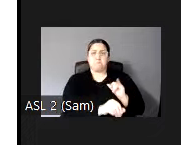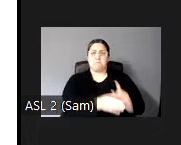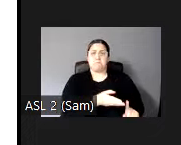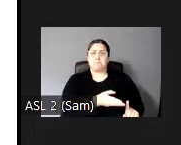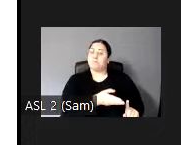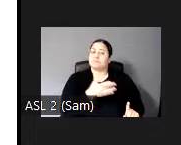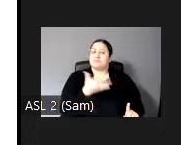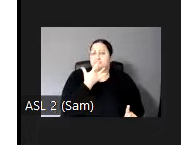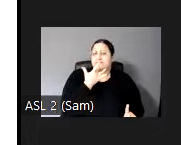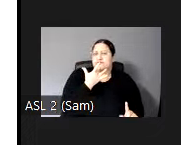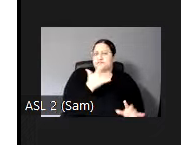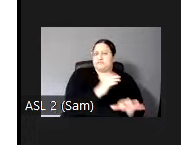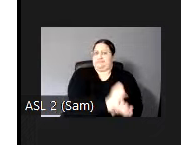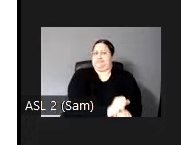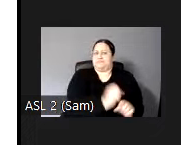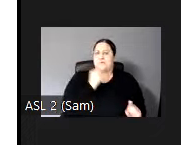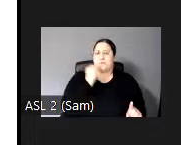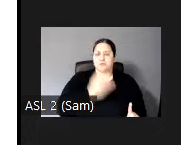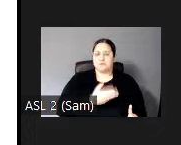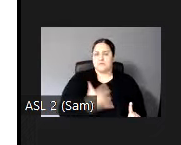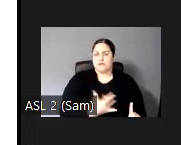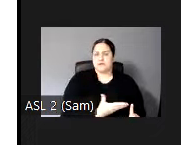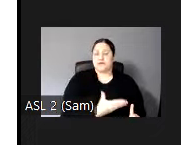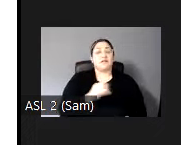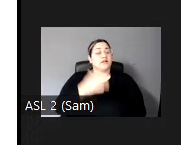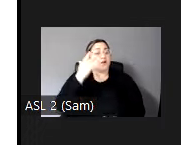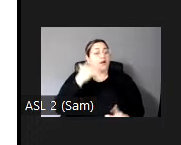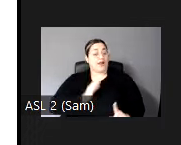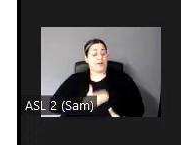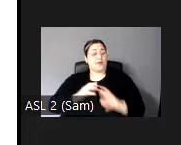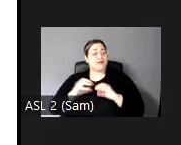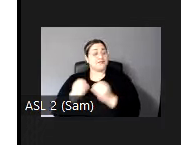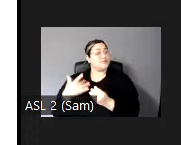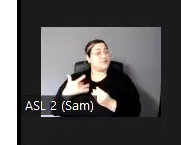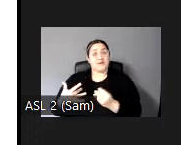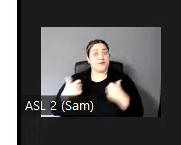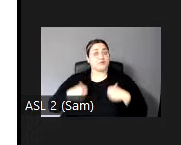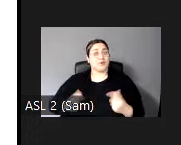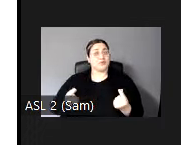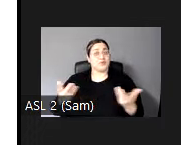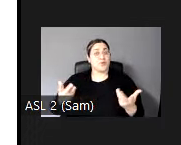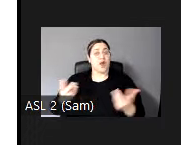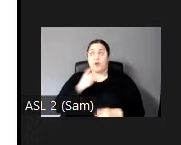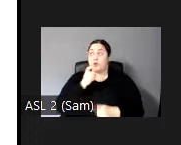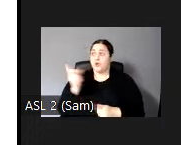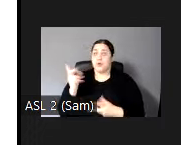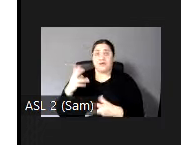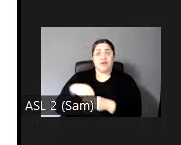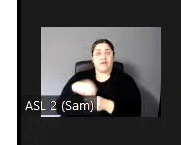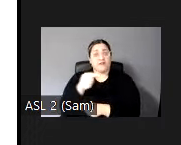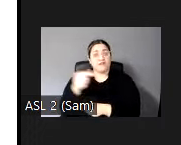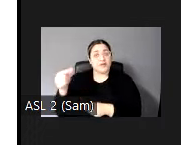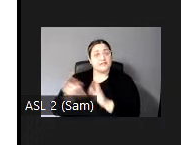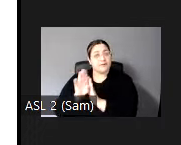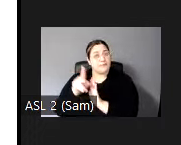Society is really try to equip policymakers with information about what policy changes can be made